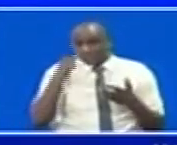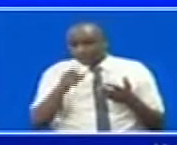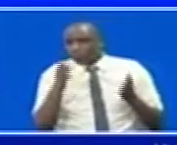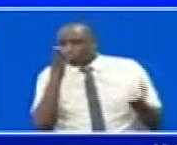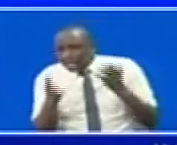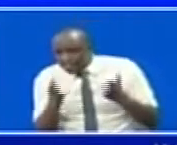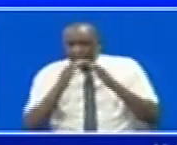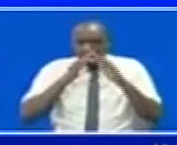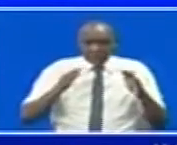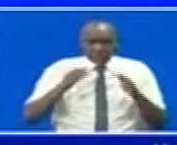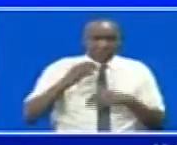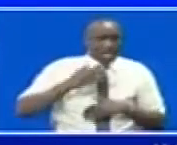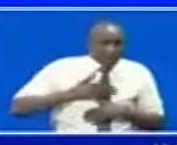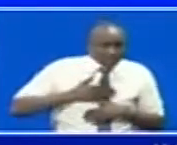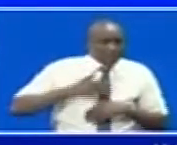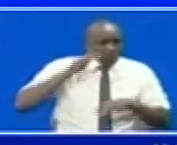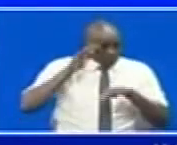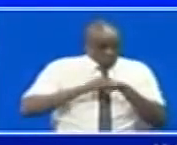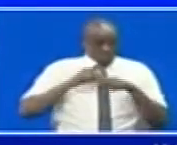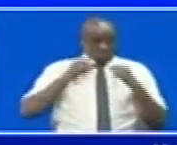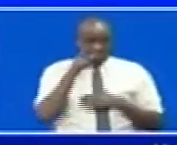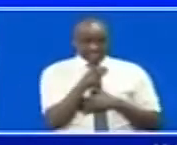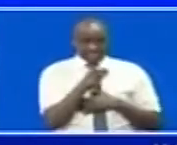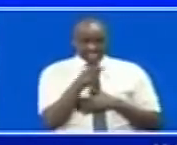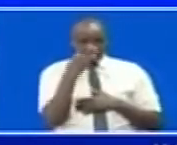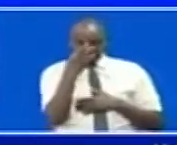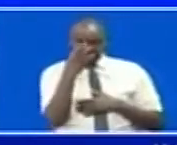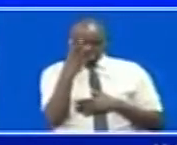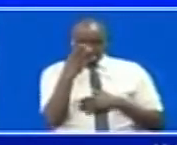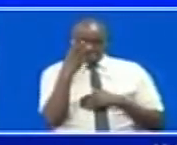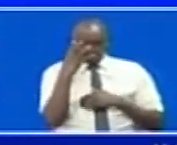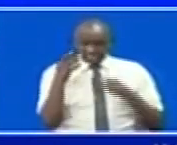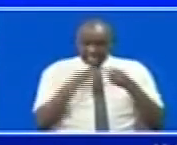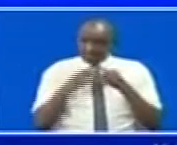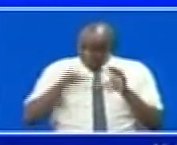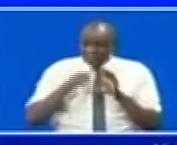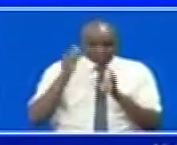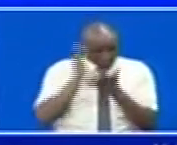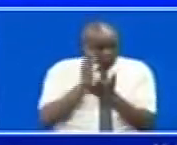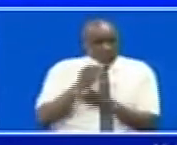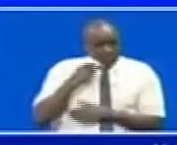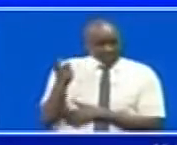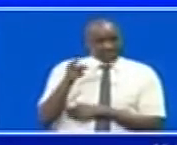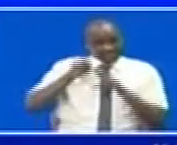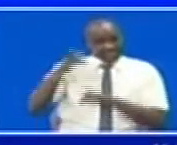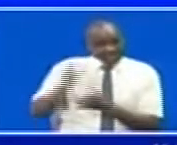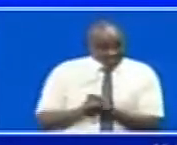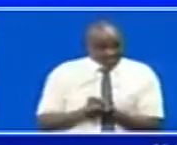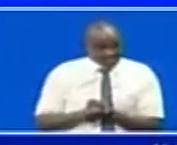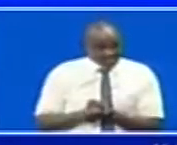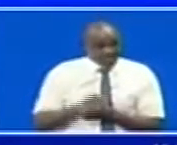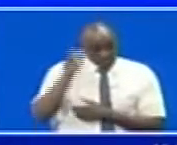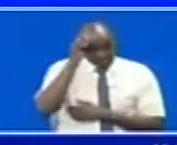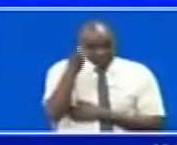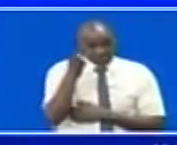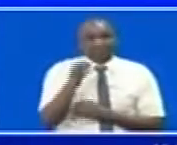whether the house in which the good reverend sits really needs 349 members. And that tonight is